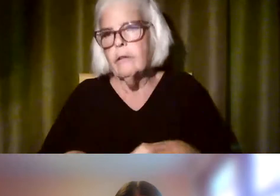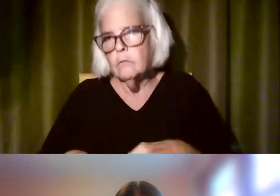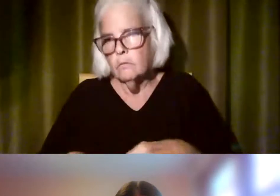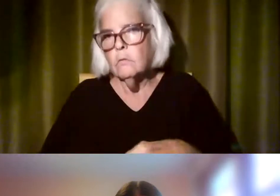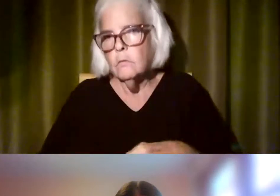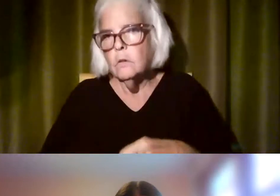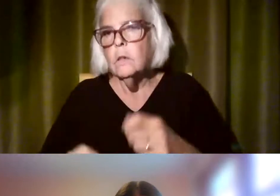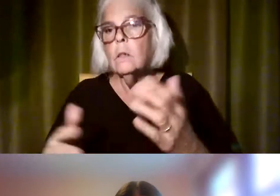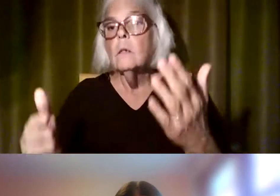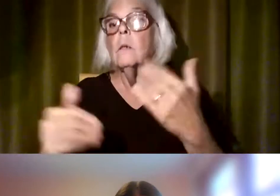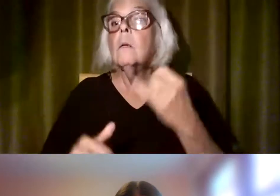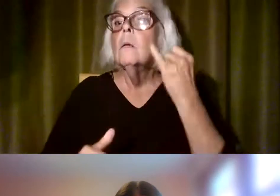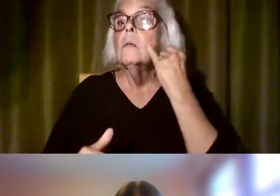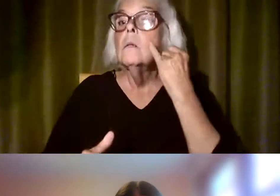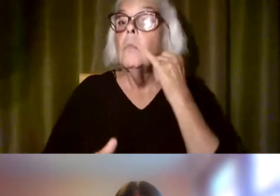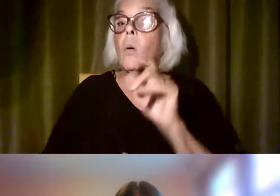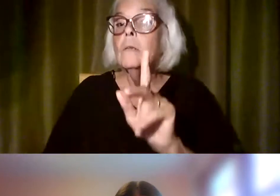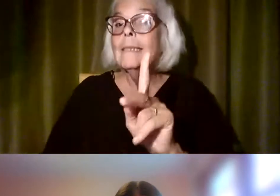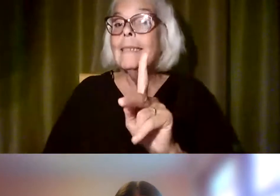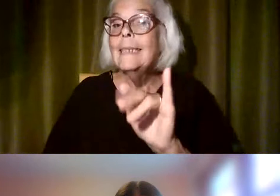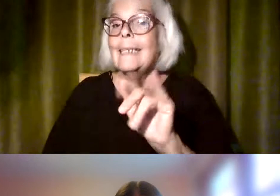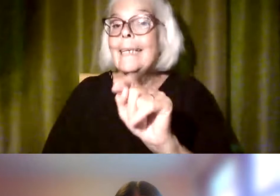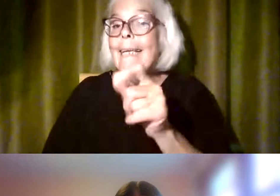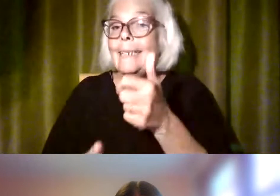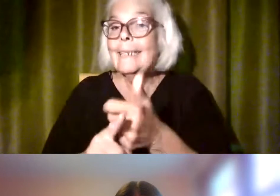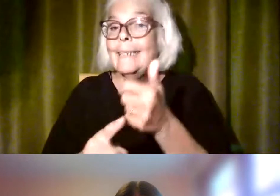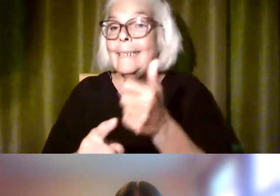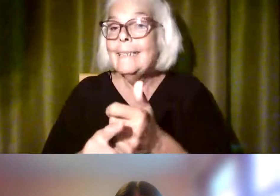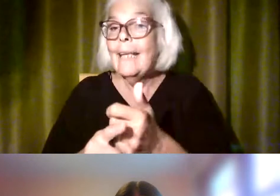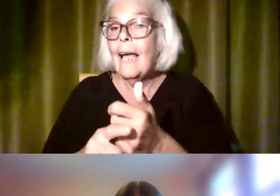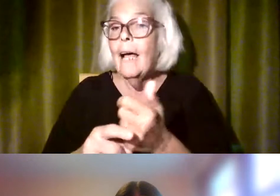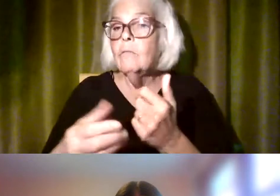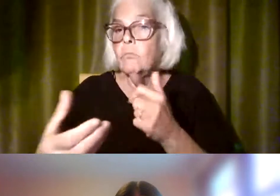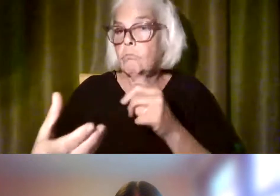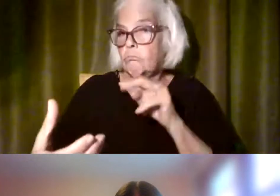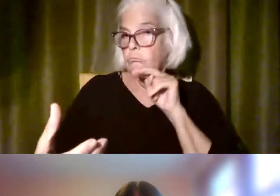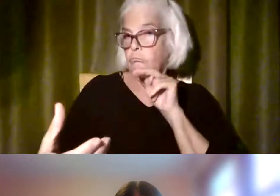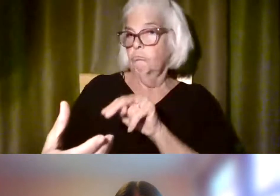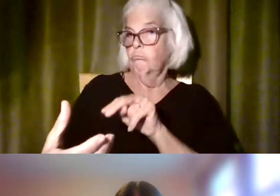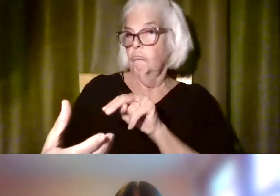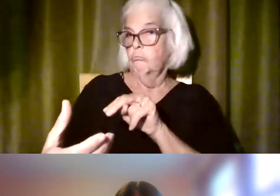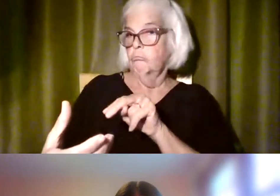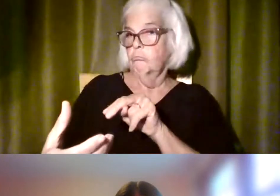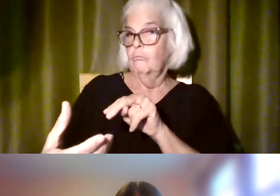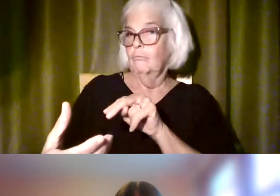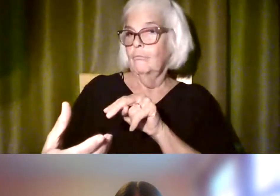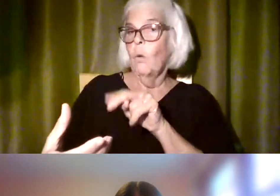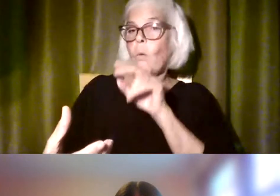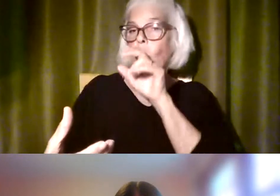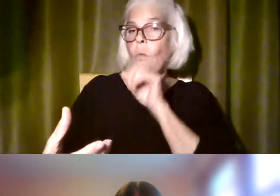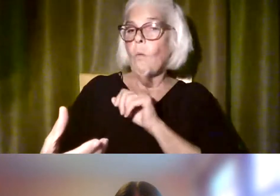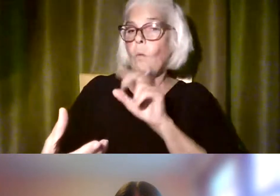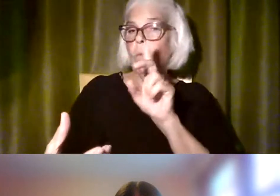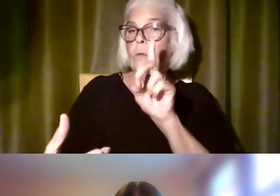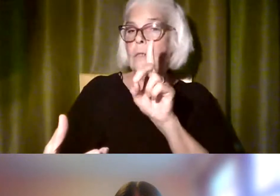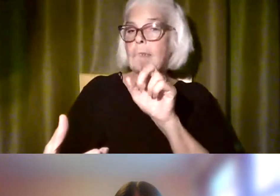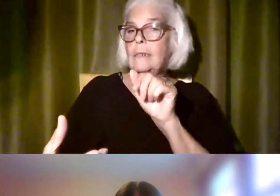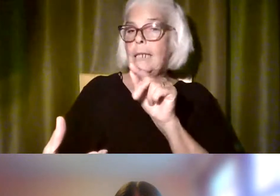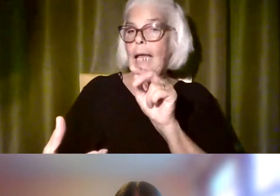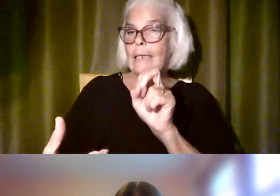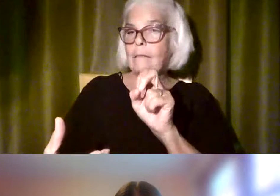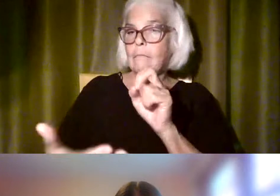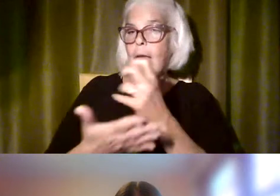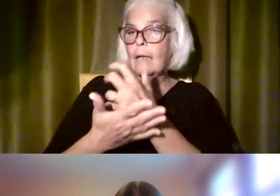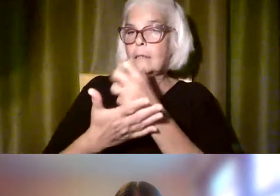expires, it can also be just handled as normal household trash. We've had a couple of